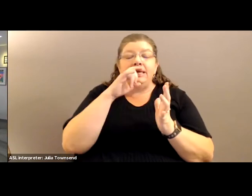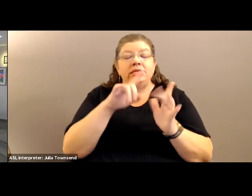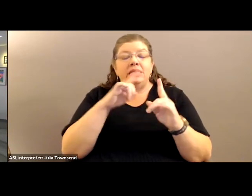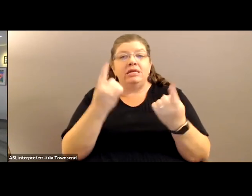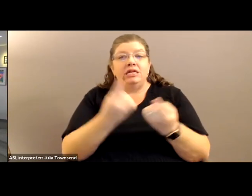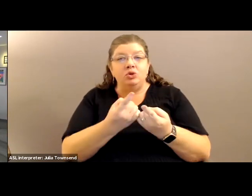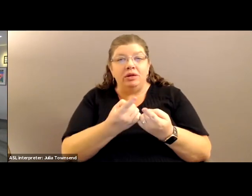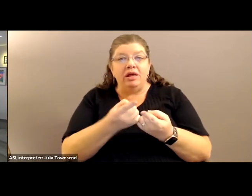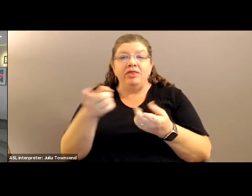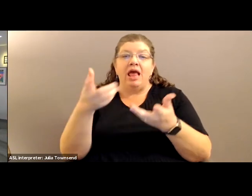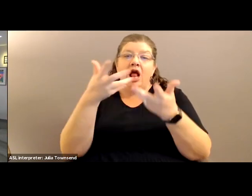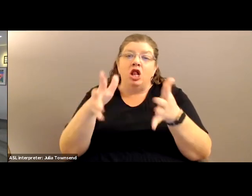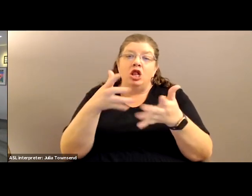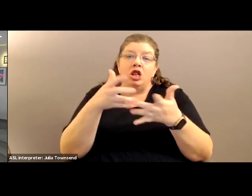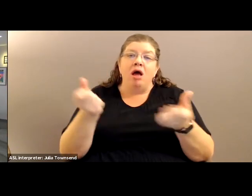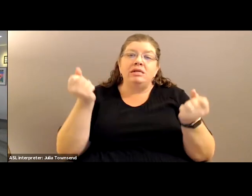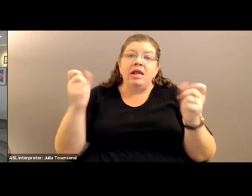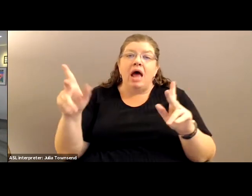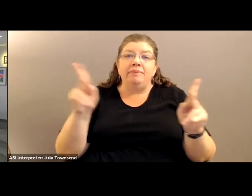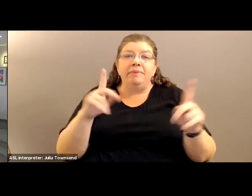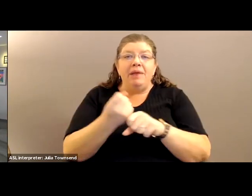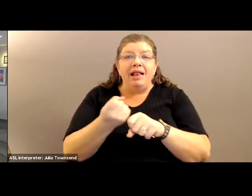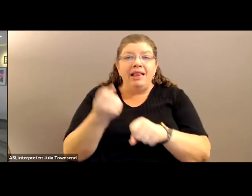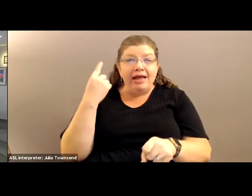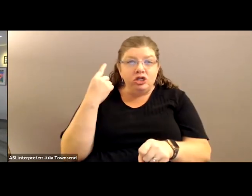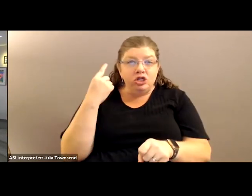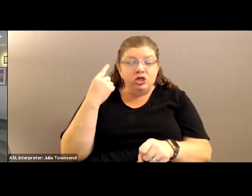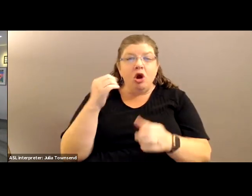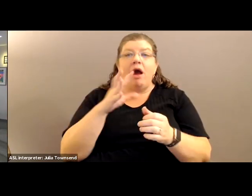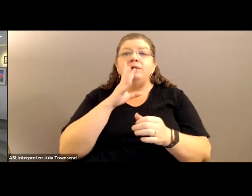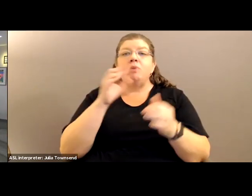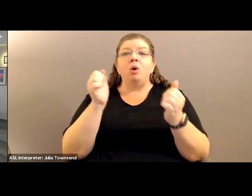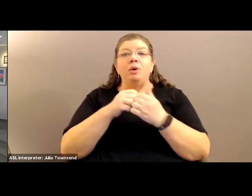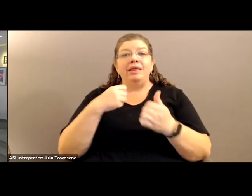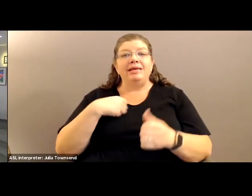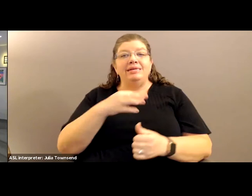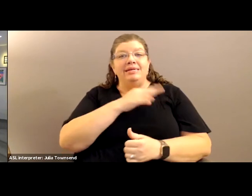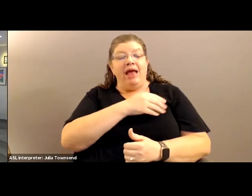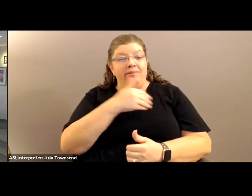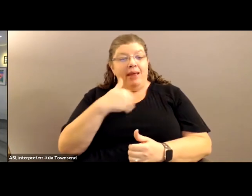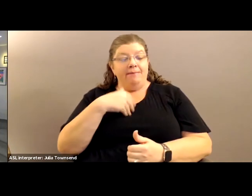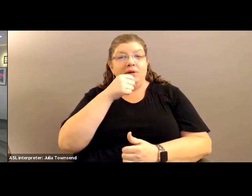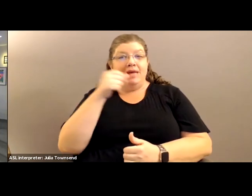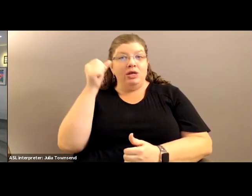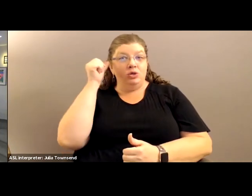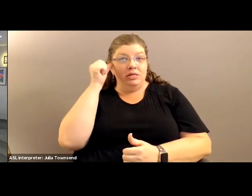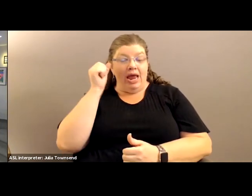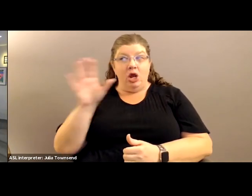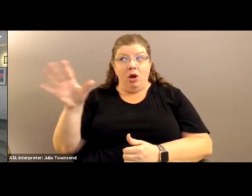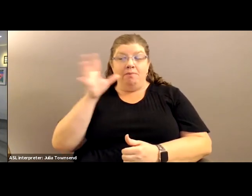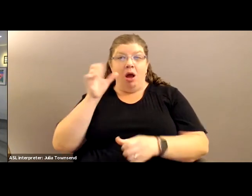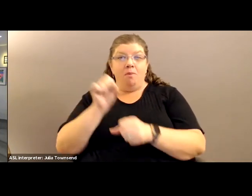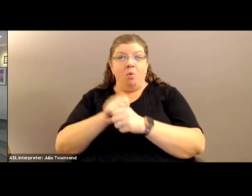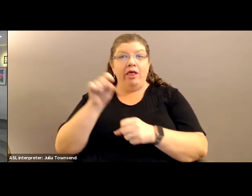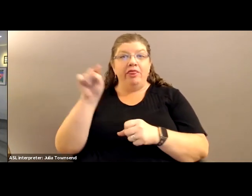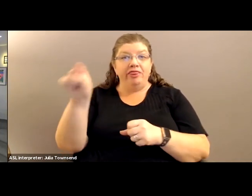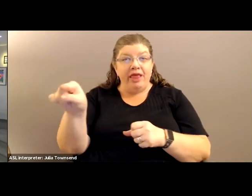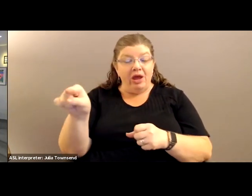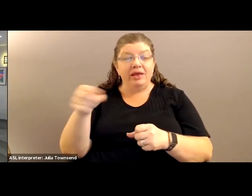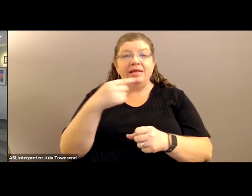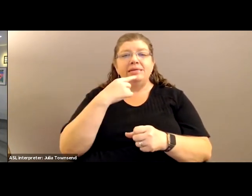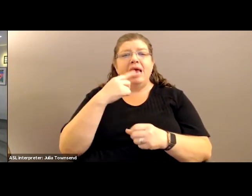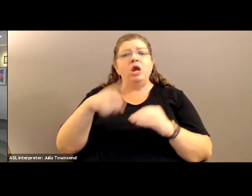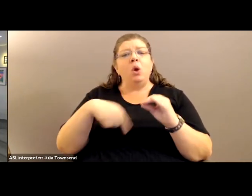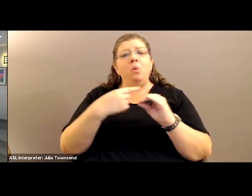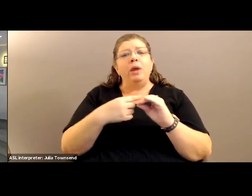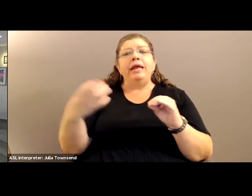they lost a lot of people last year i spoke with a staff member yesterday whose mom works over there and they said when is